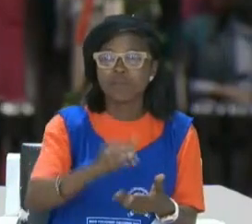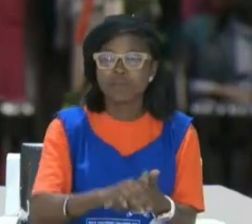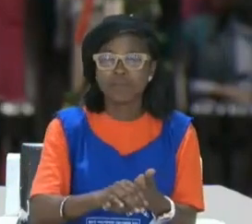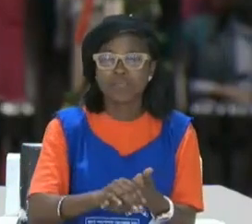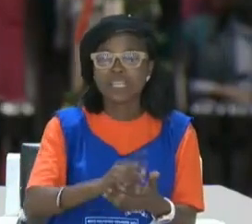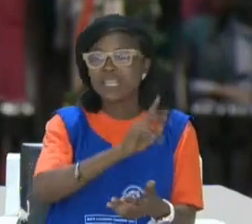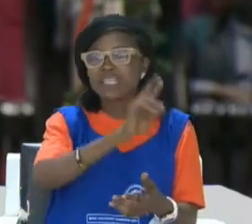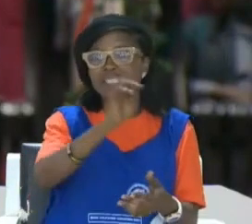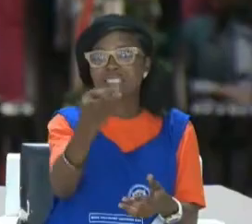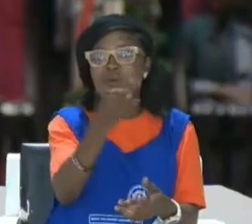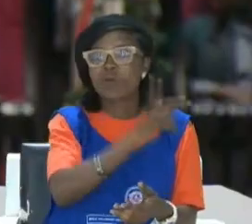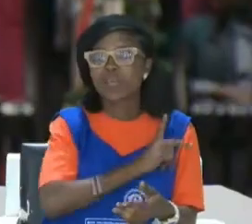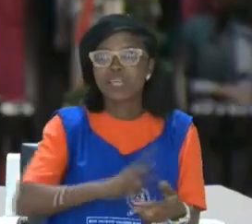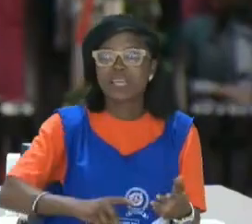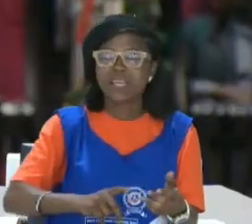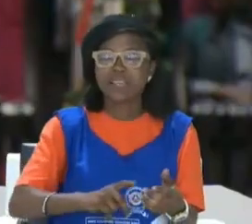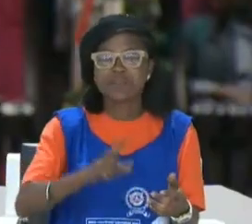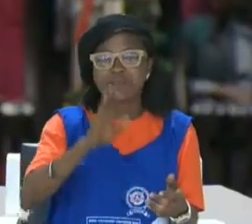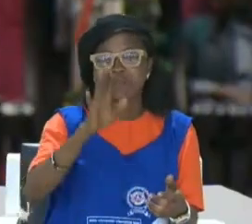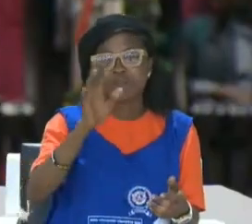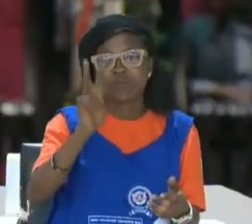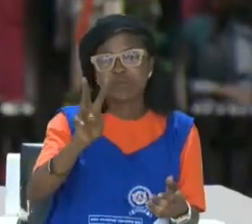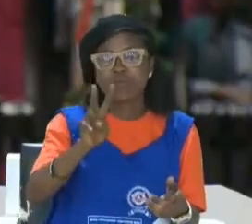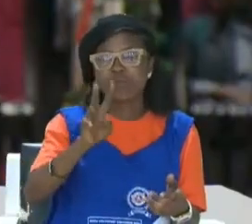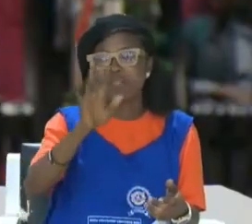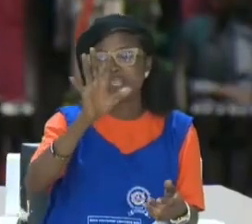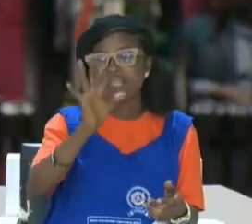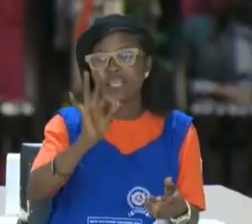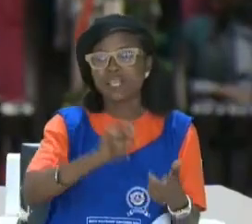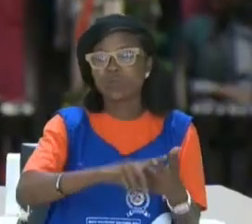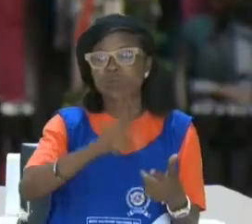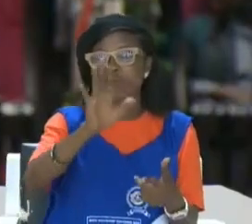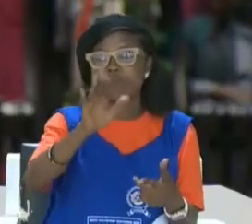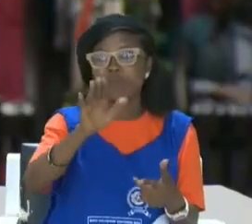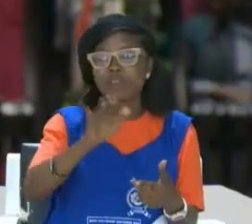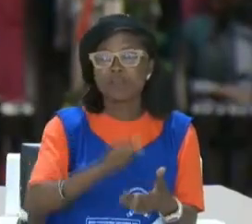2 Kings chapter 2 from verse 9 to 15,